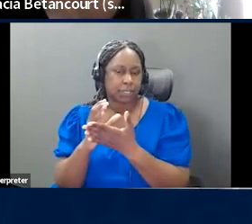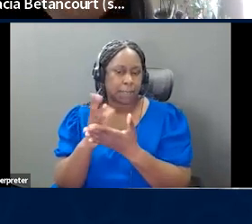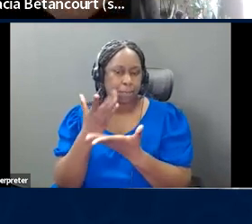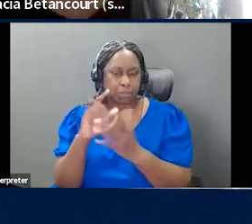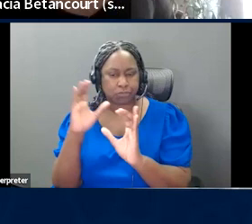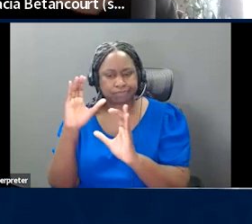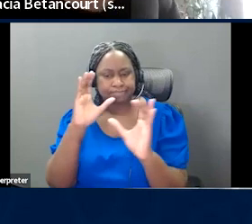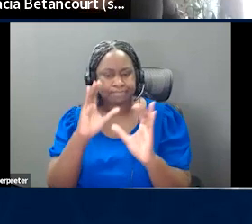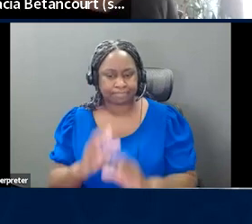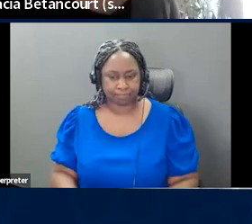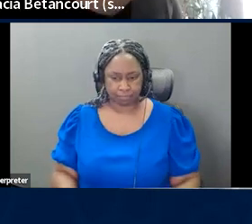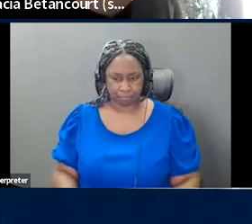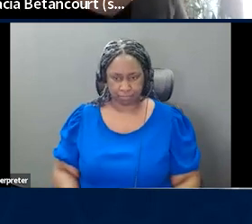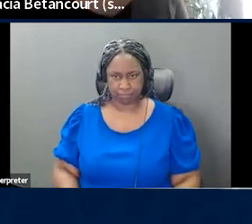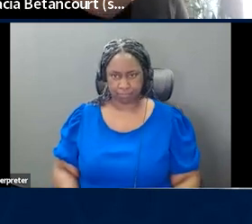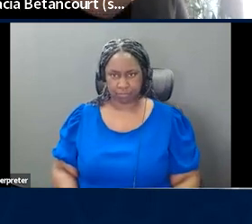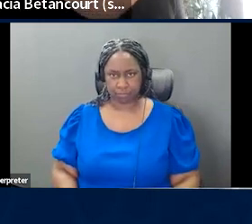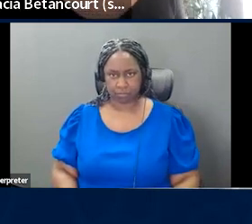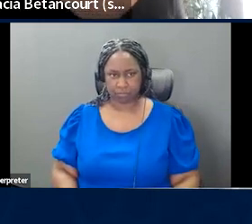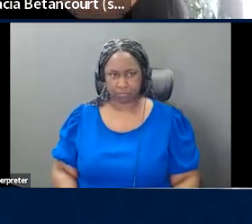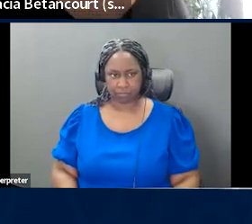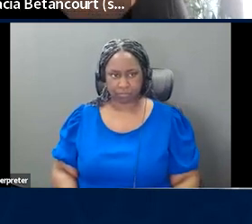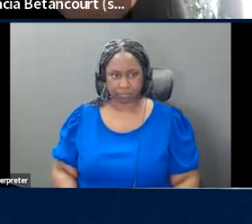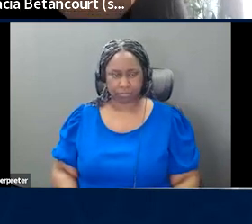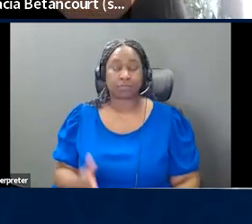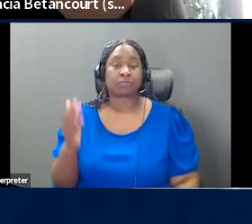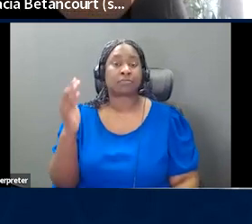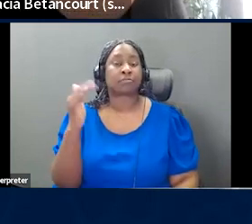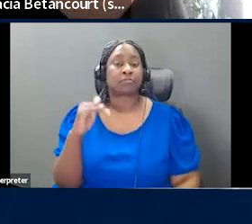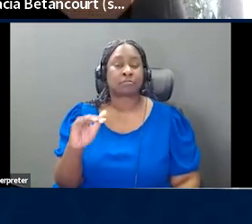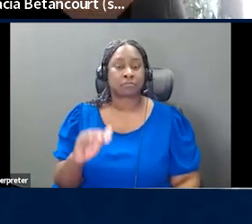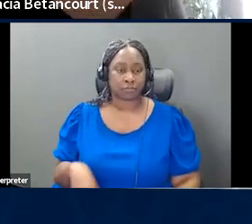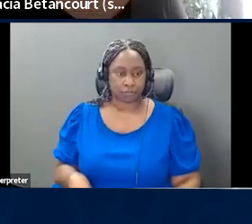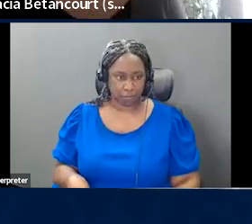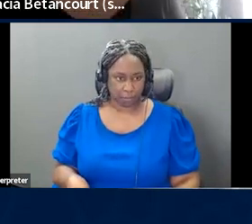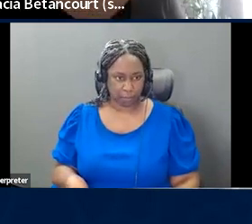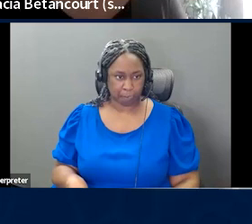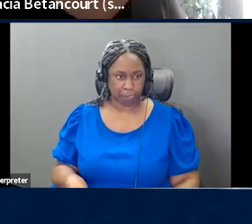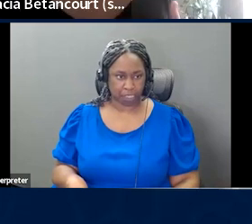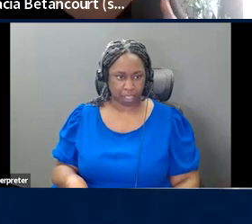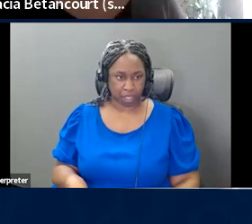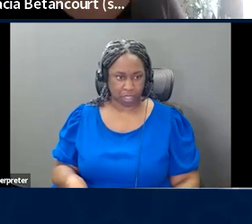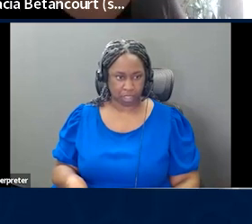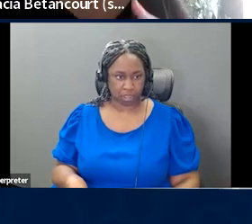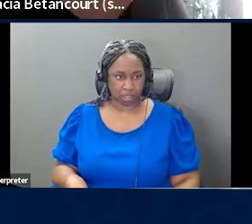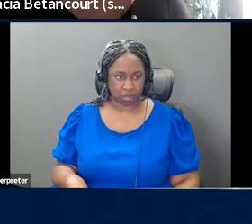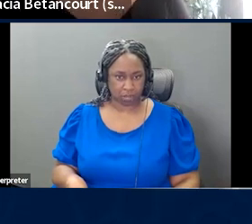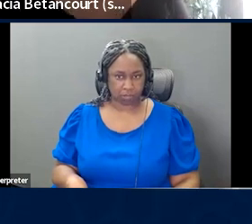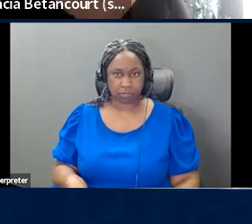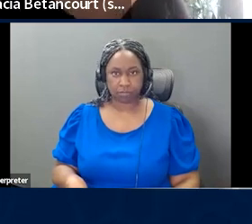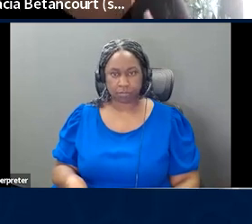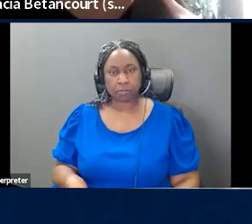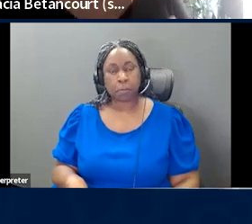searching for. So let's start with the foundational mindset of what perspective we actually